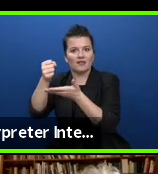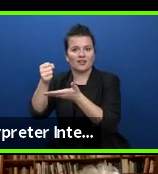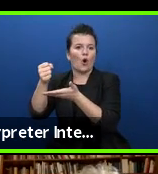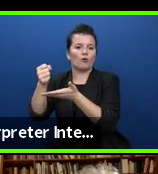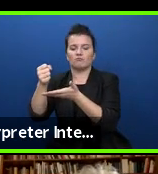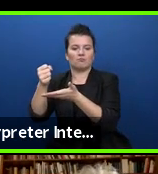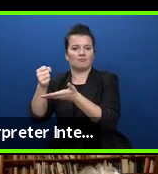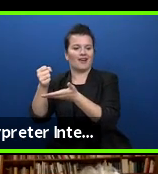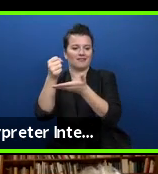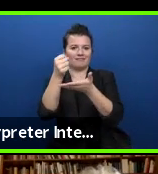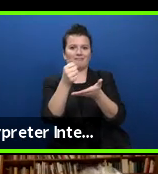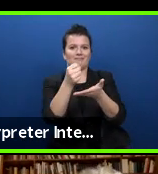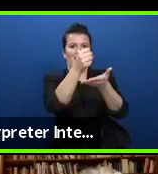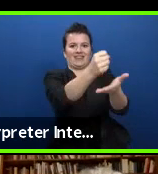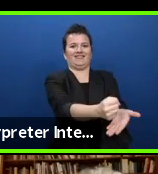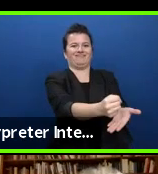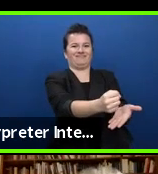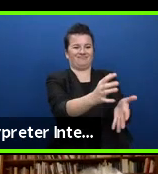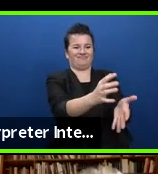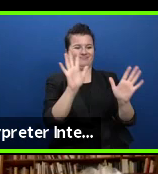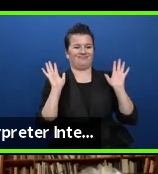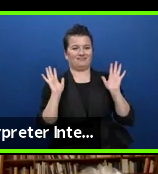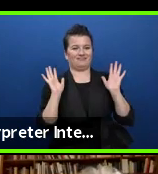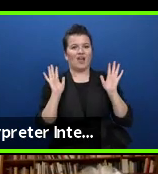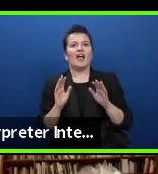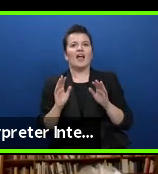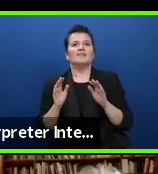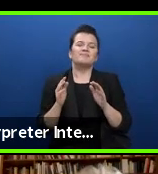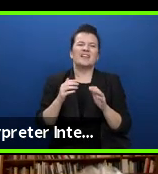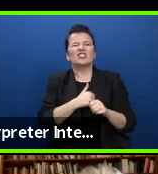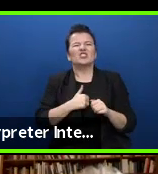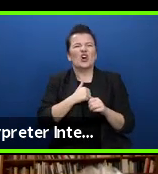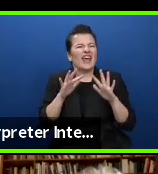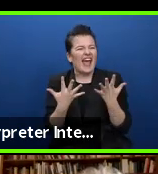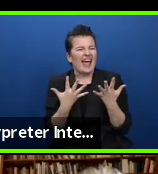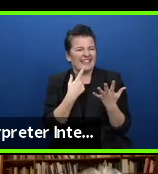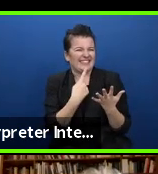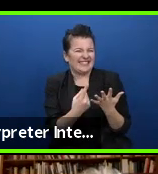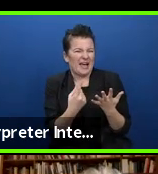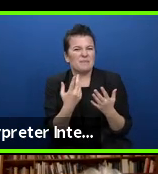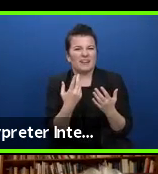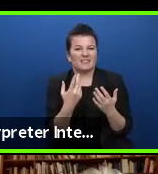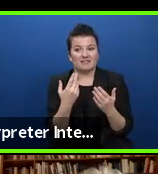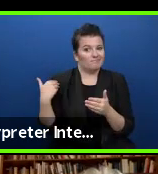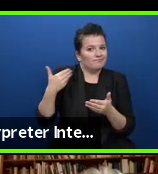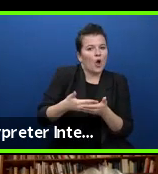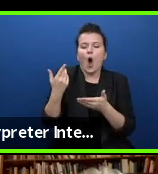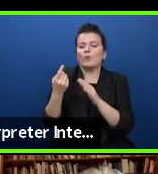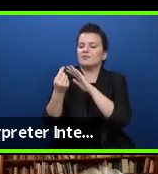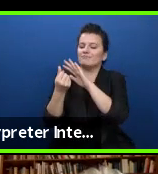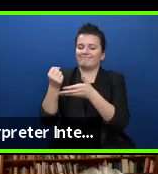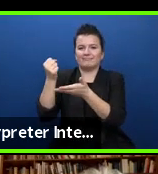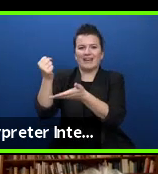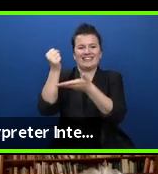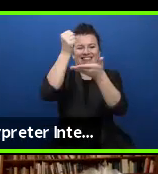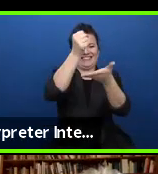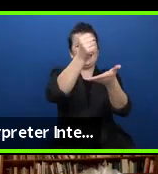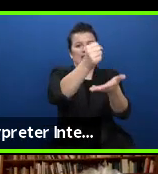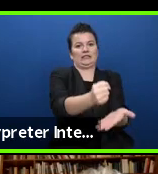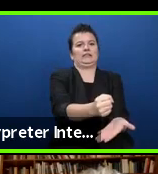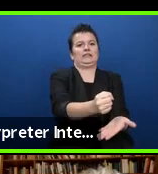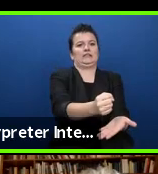say. Sorry if I'm a little bit, so it's not confrontative, but this is what has happened until now. So that the money just